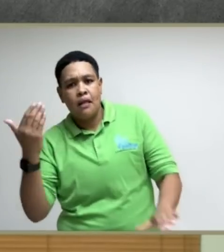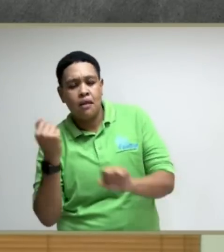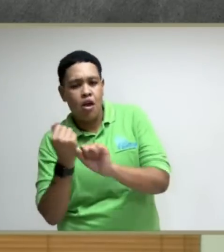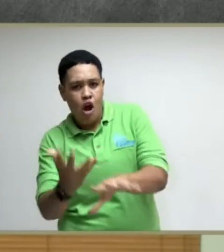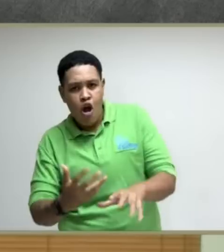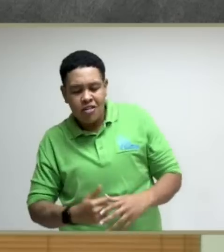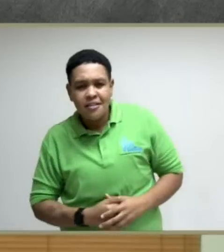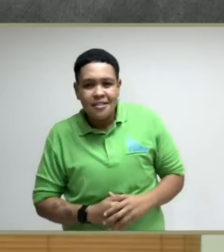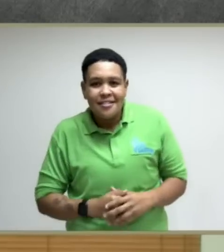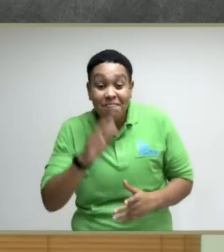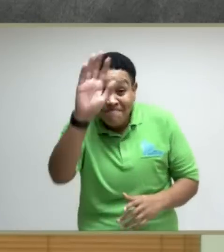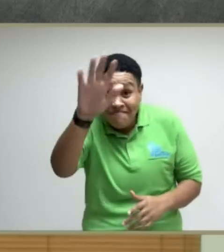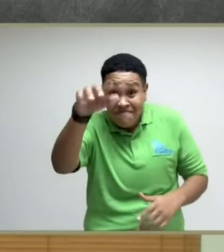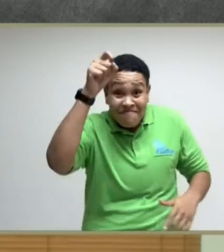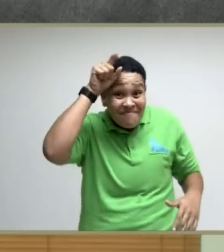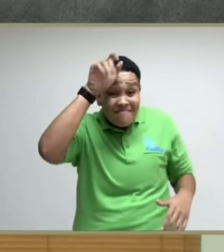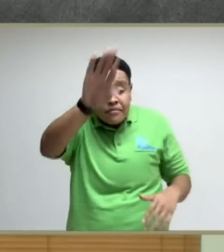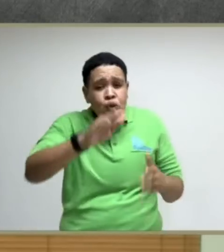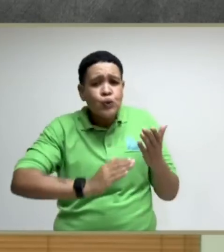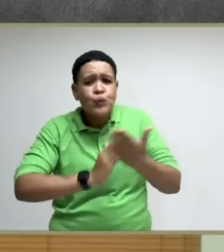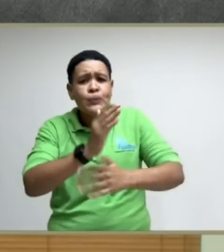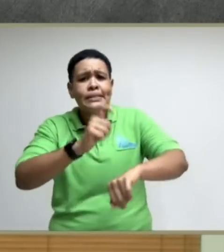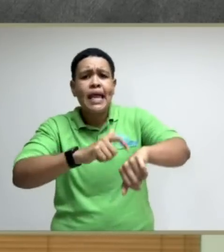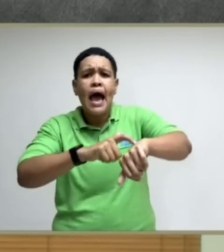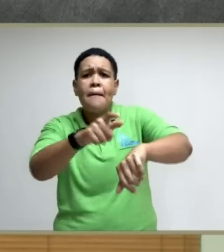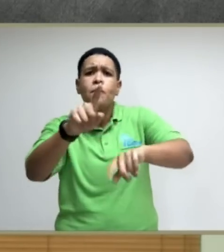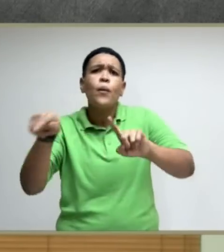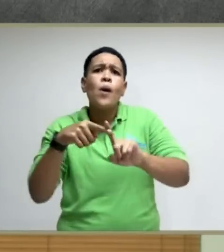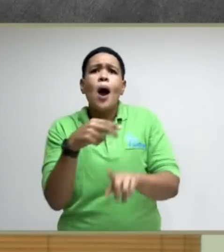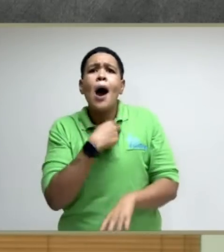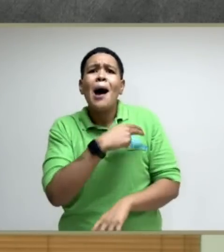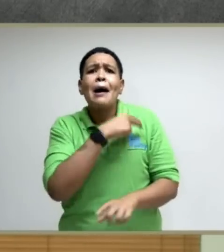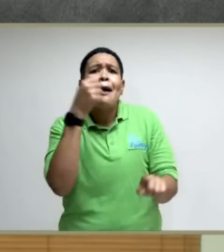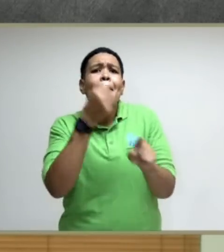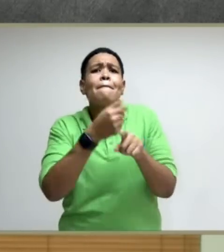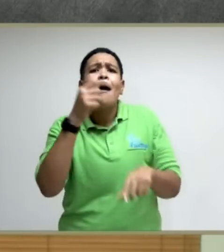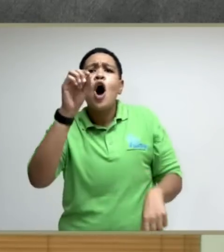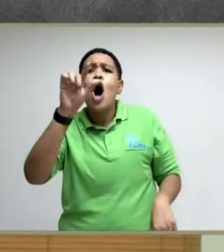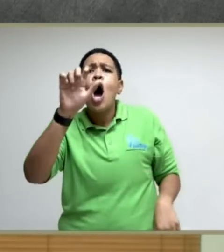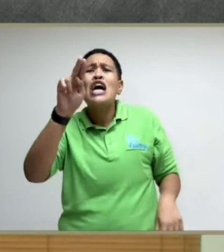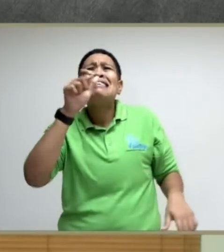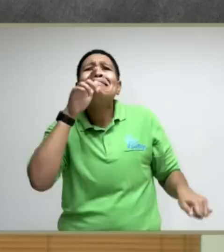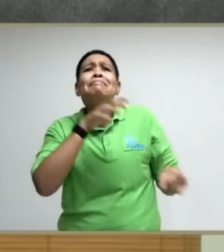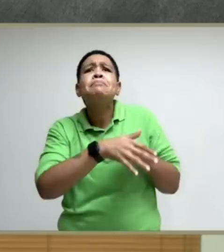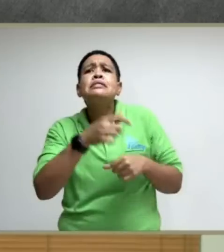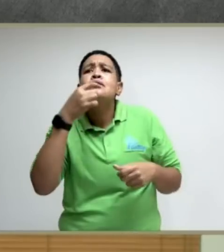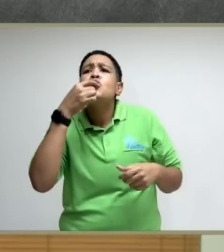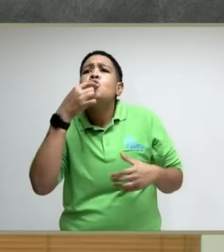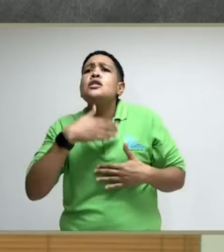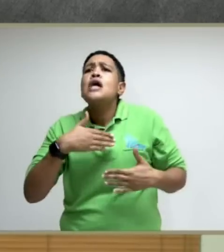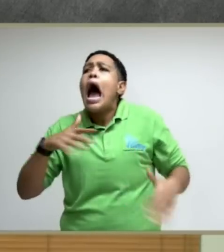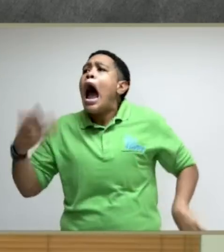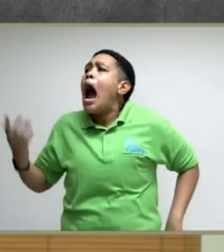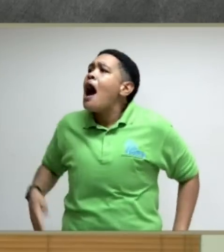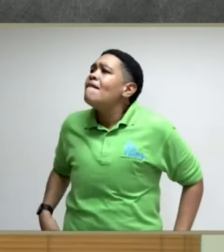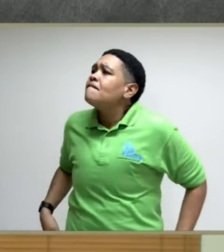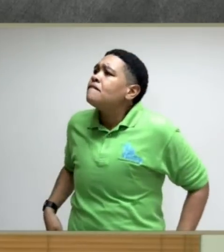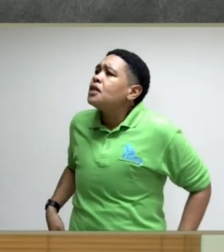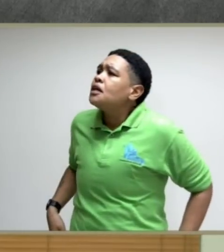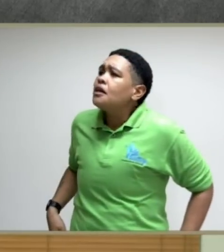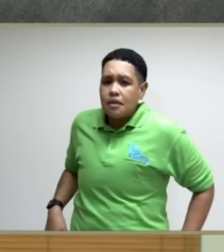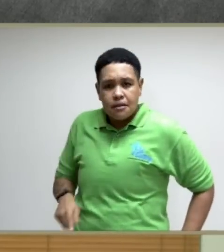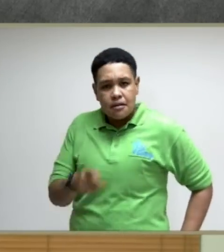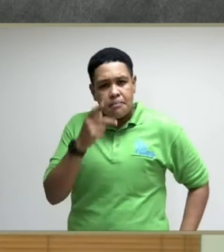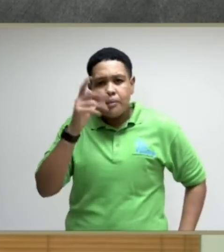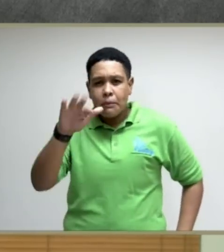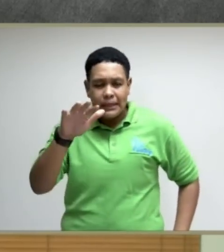some hospitals were affected by reduced oxygen supplies, the public can be assured that all measures were put in